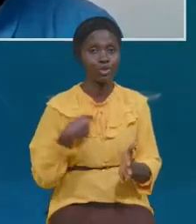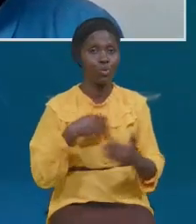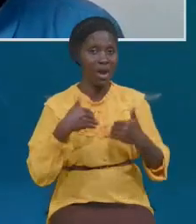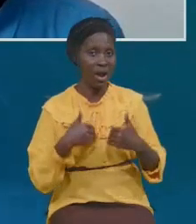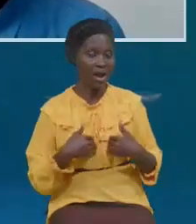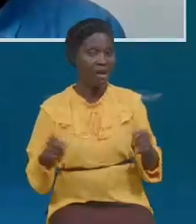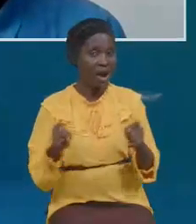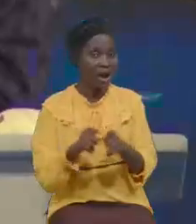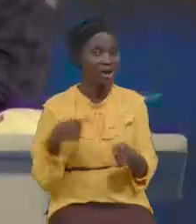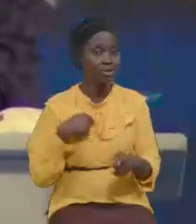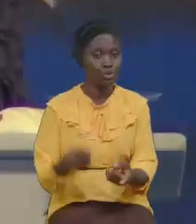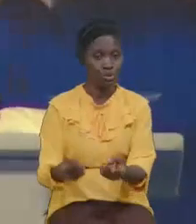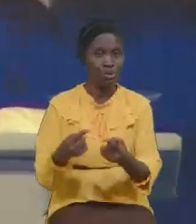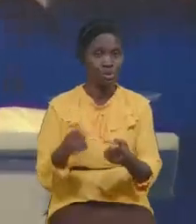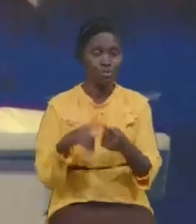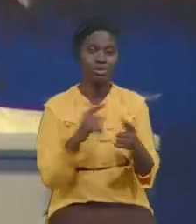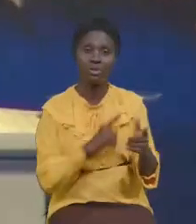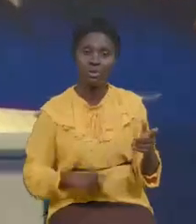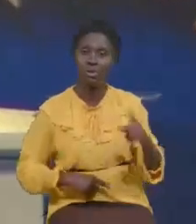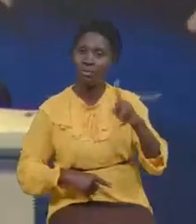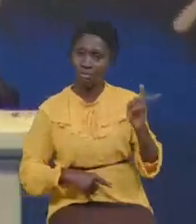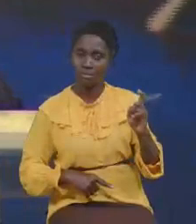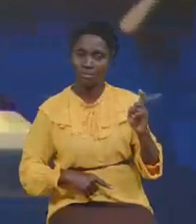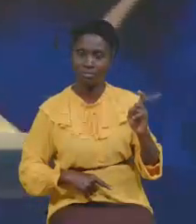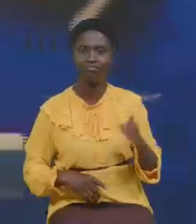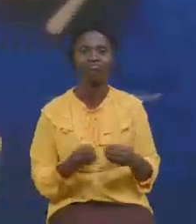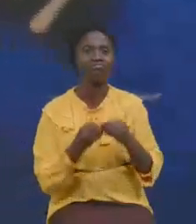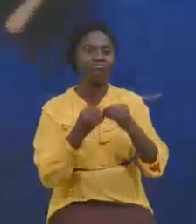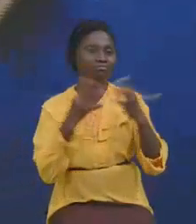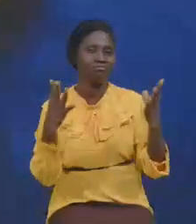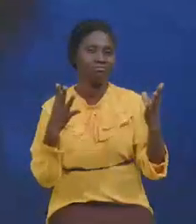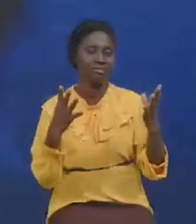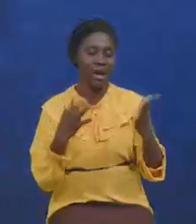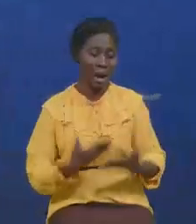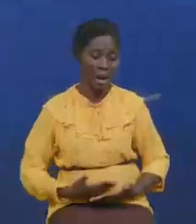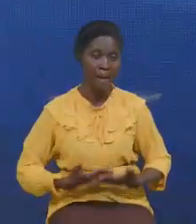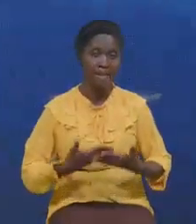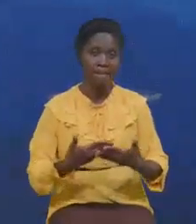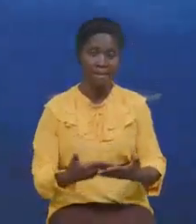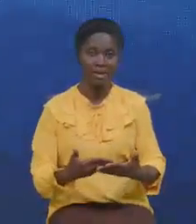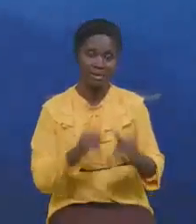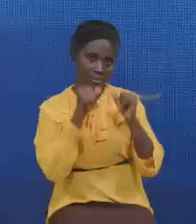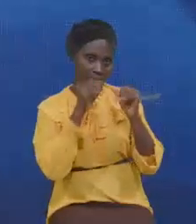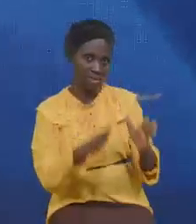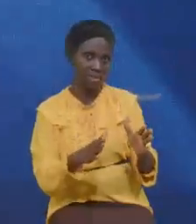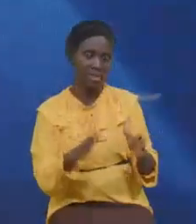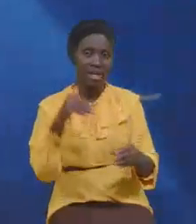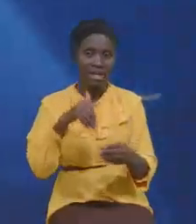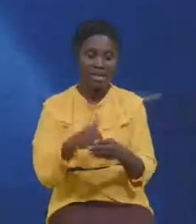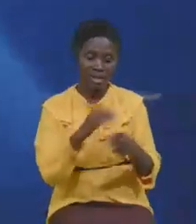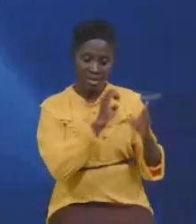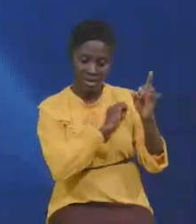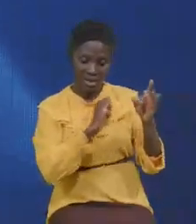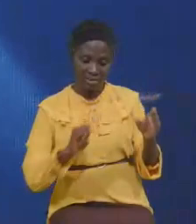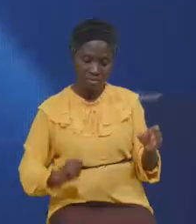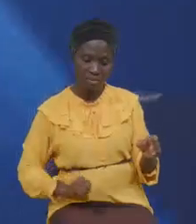come to the Lord? Numberless birthrights in Emmanuel's kingdom.